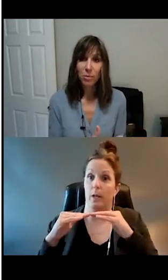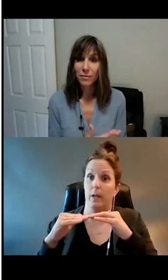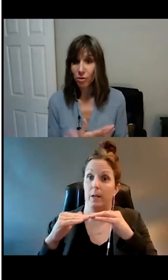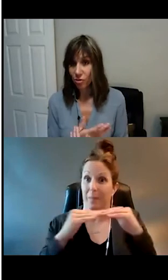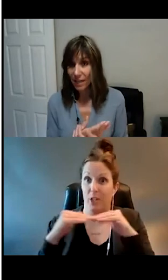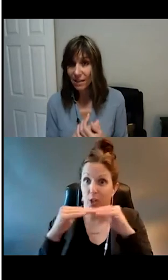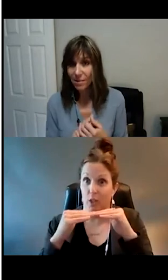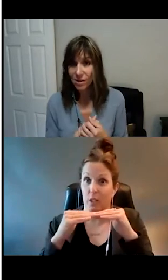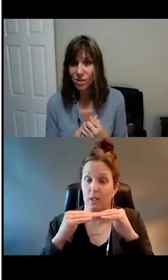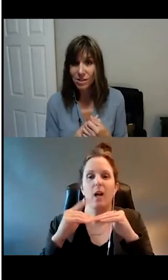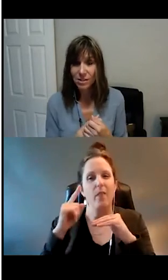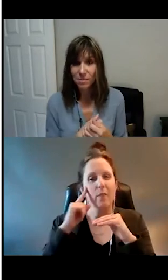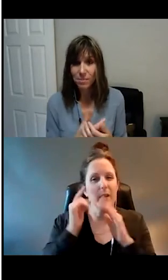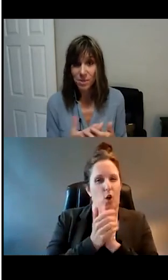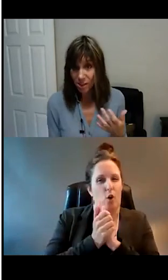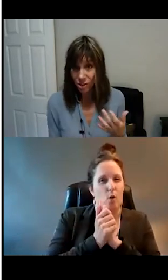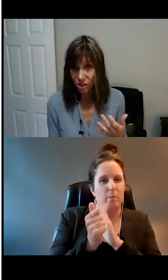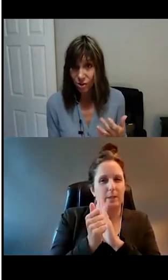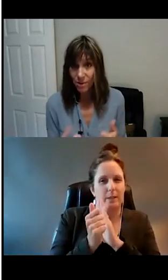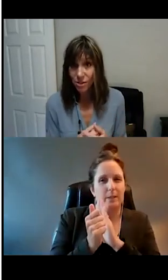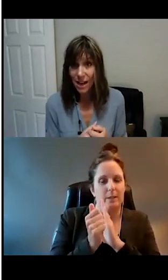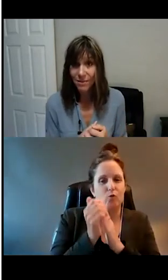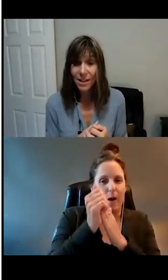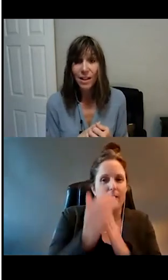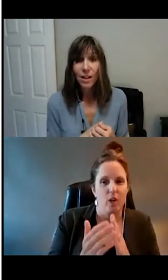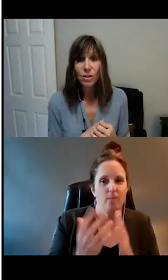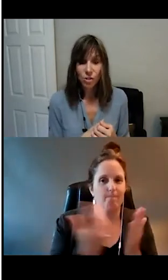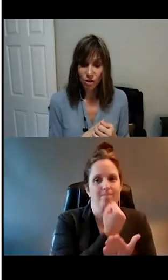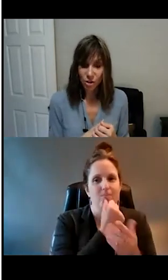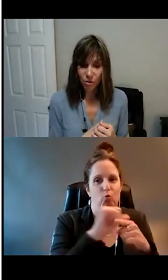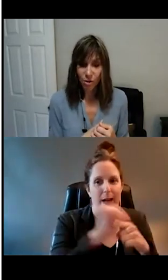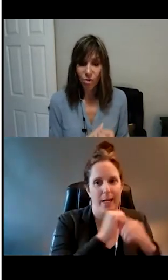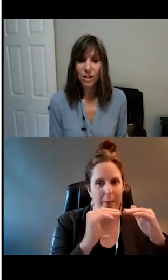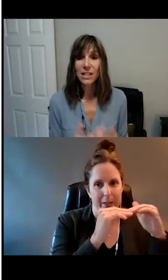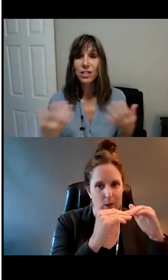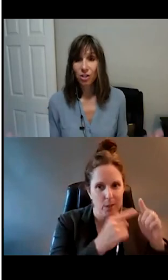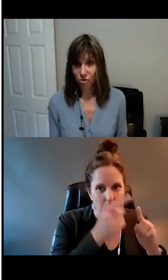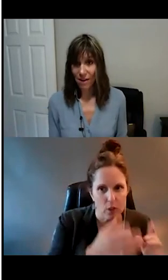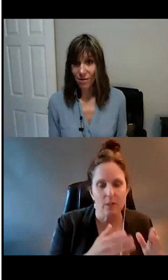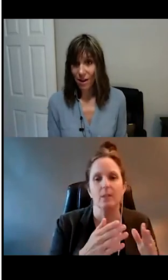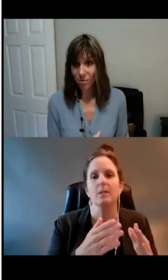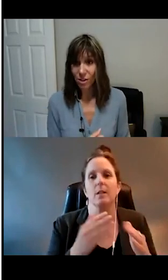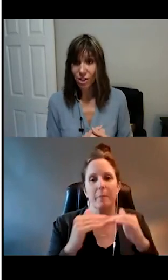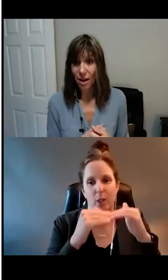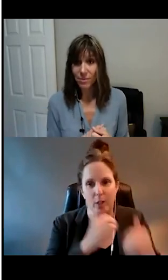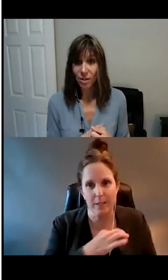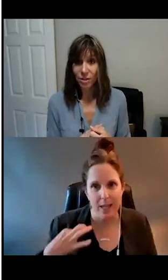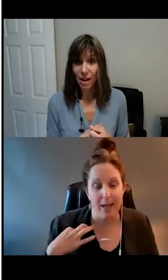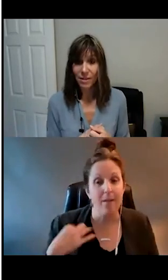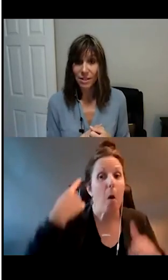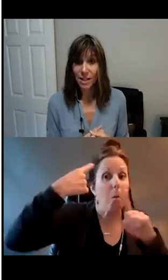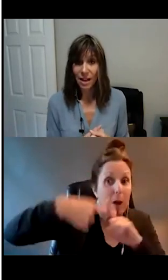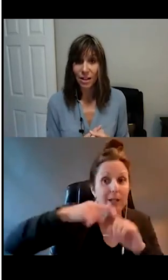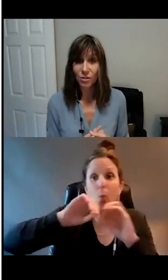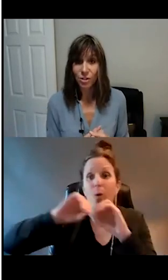there, probably for training the peer specialists or peer staff. There's also an organizational driver there, which